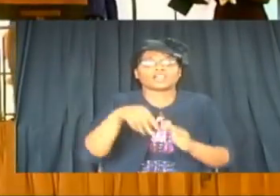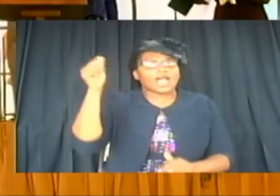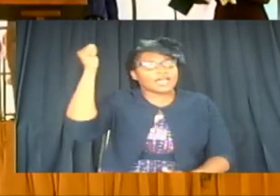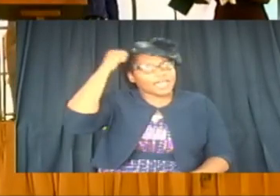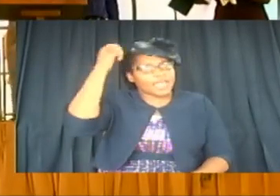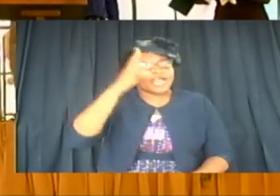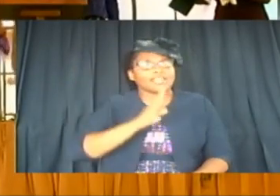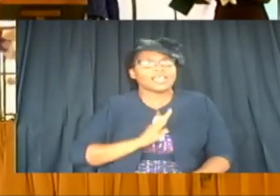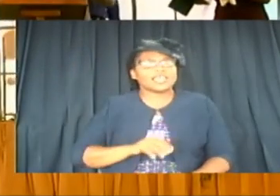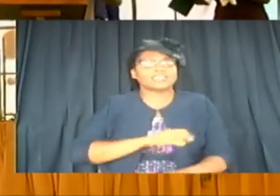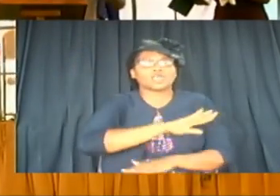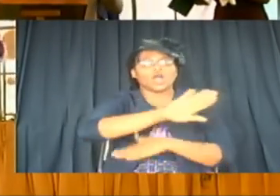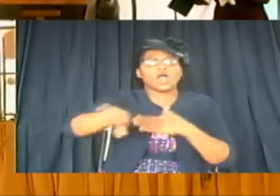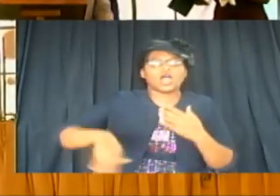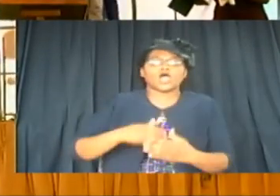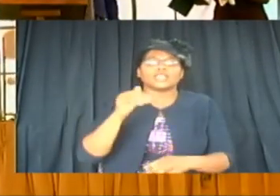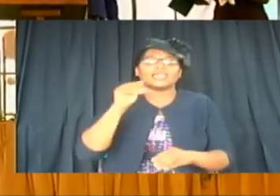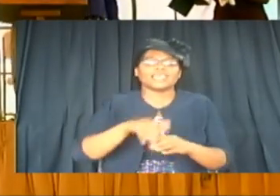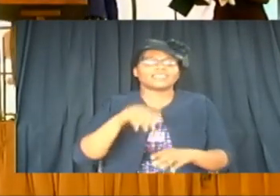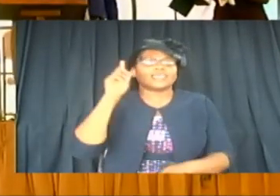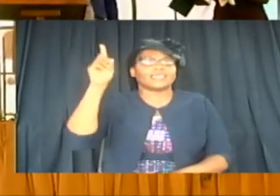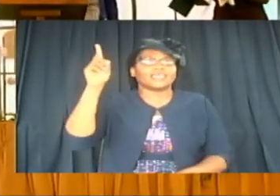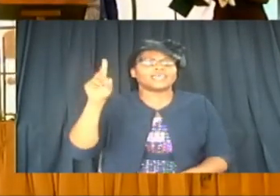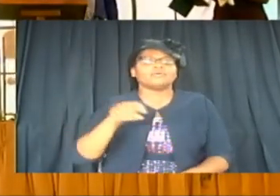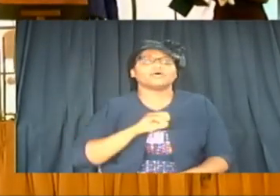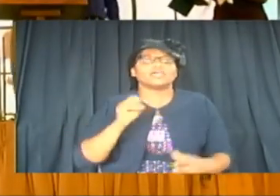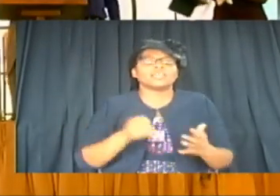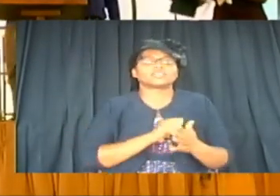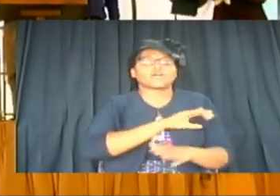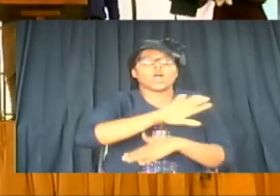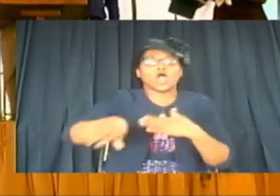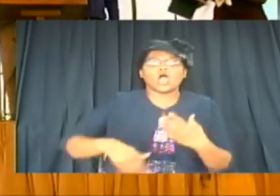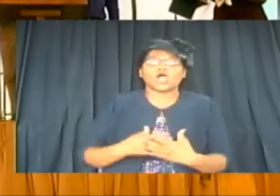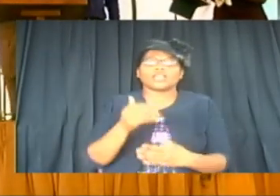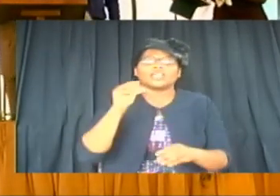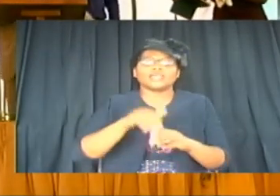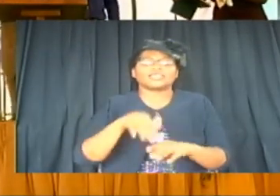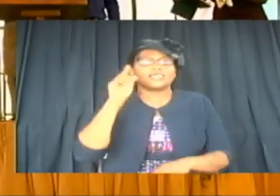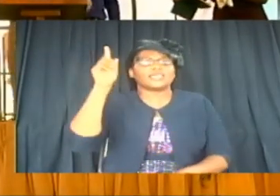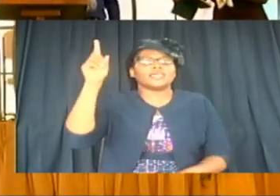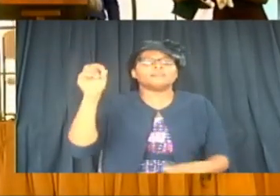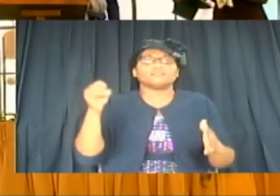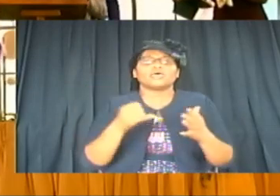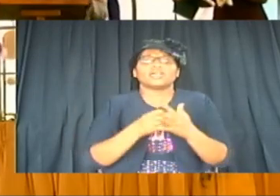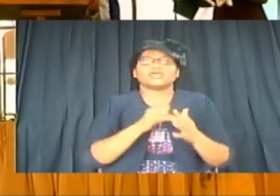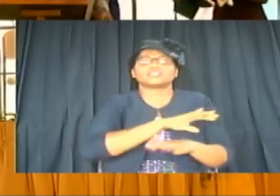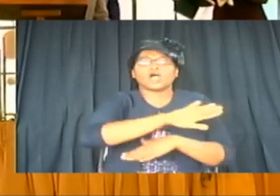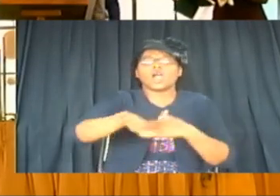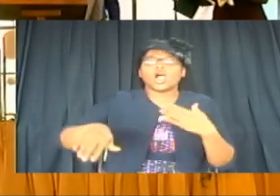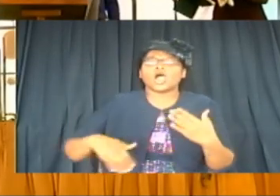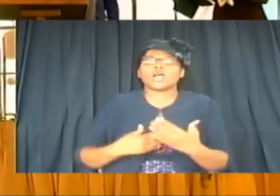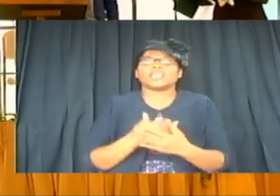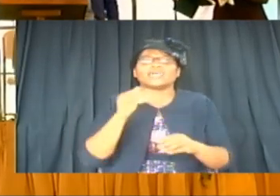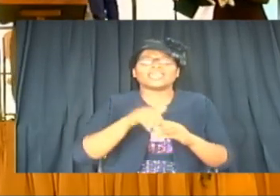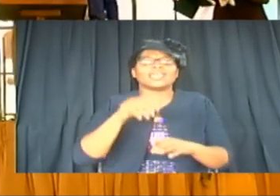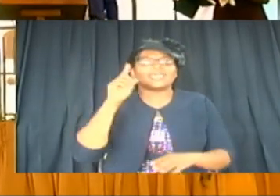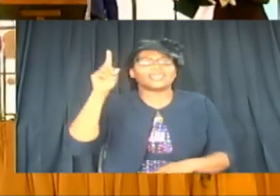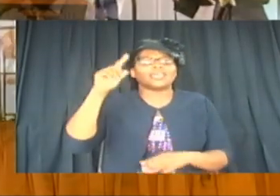the Godhead. It's all in him. It's all in him.